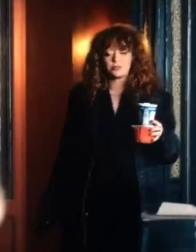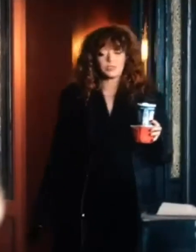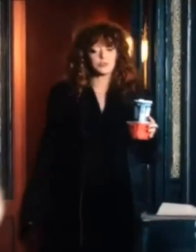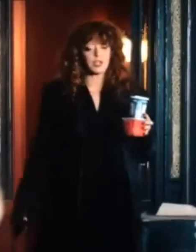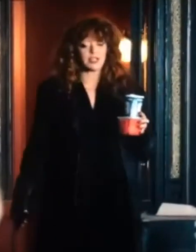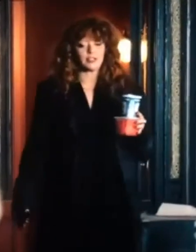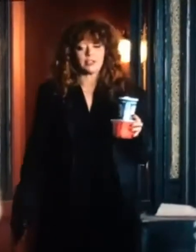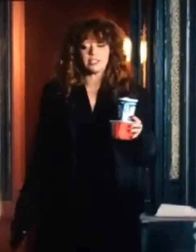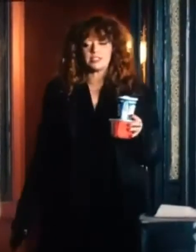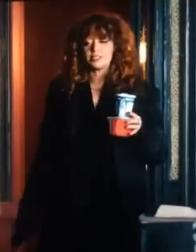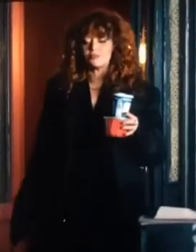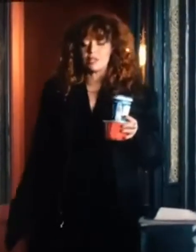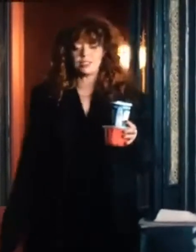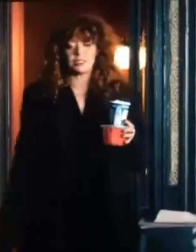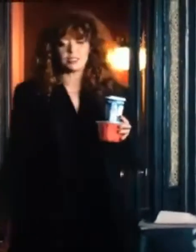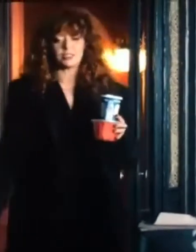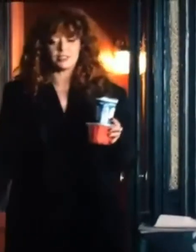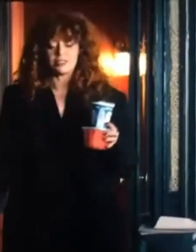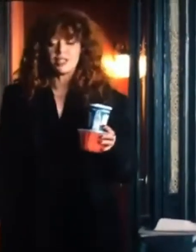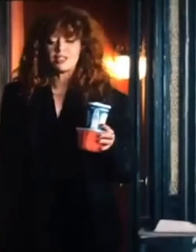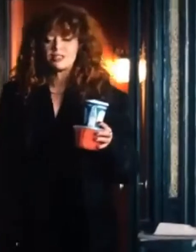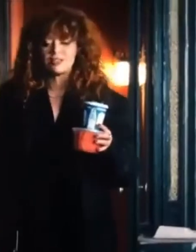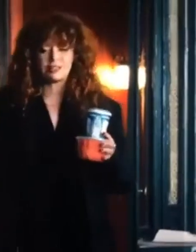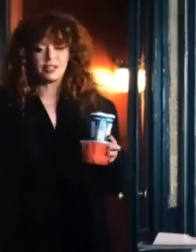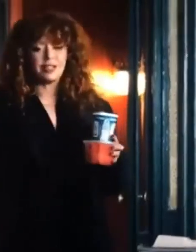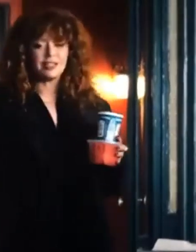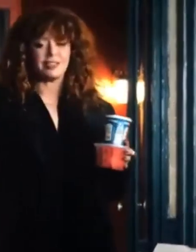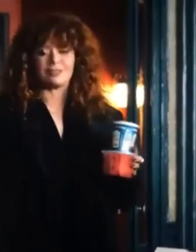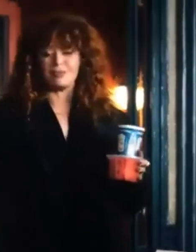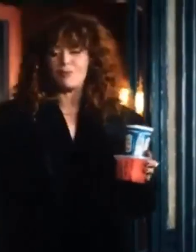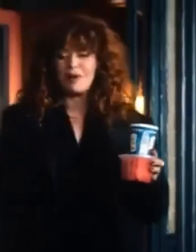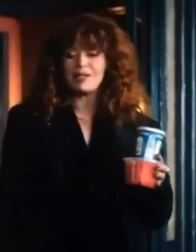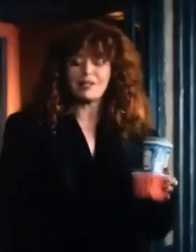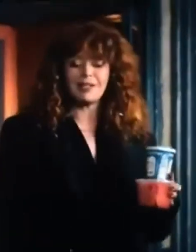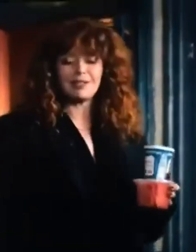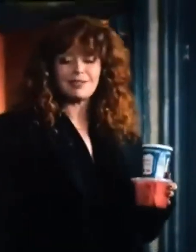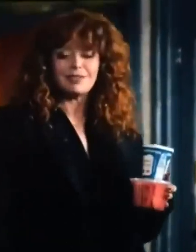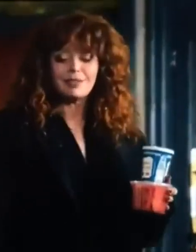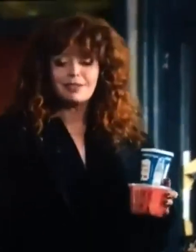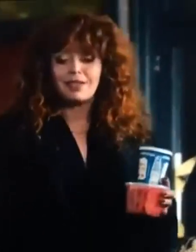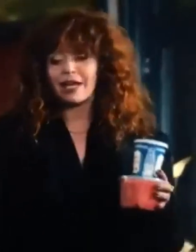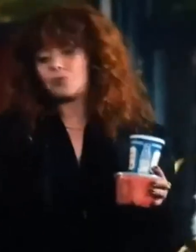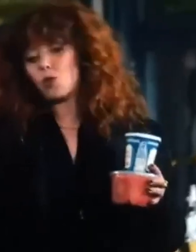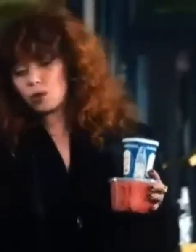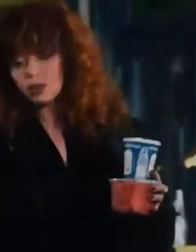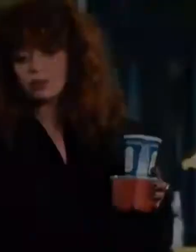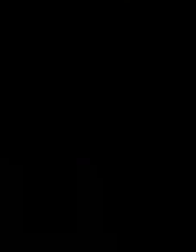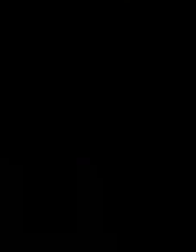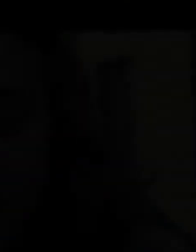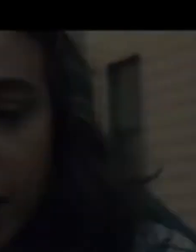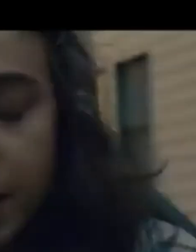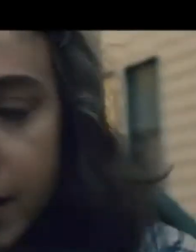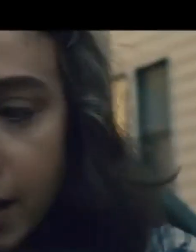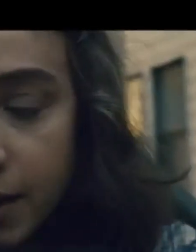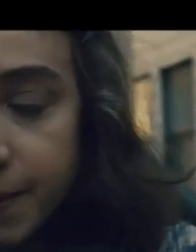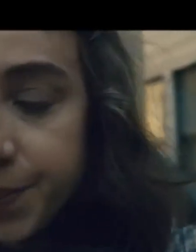is dumb as fuck, all right? It's racist, it's sexist. There's no money in it anymore.